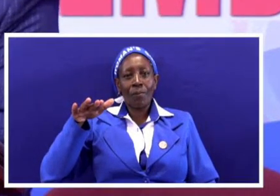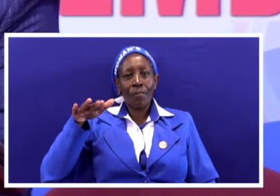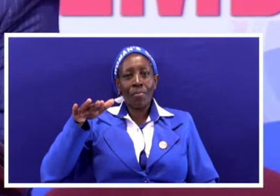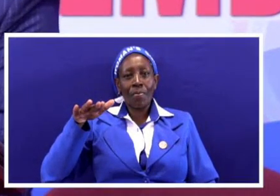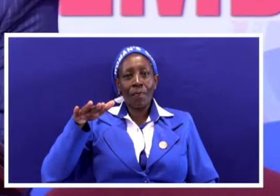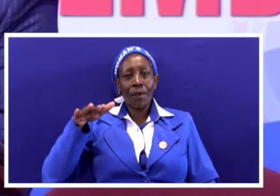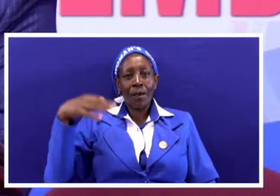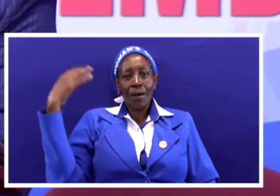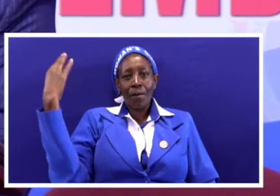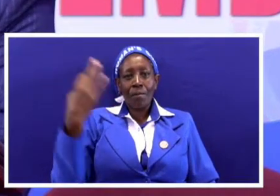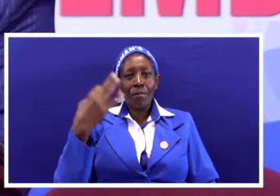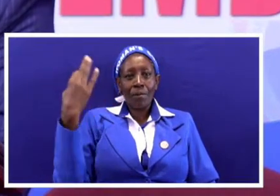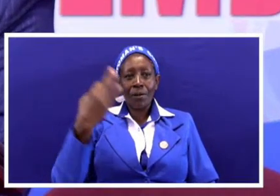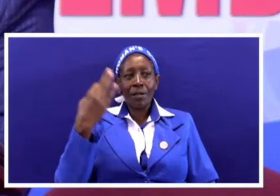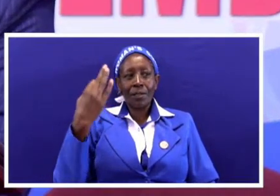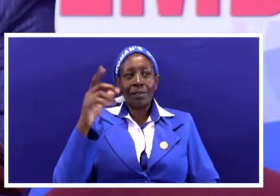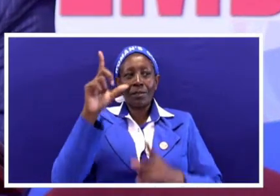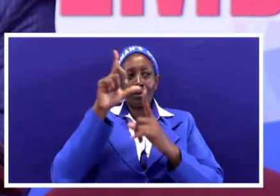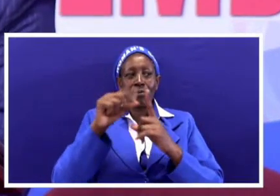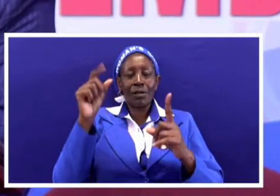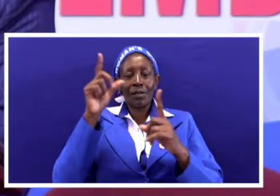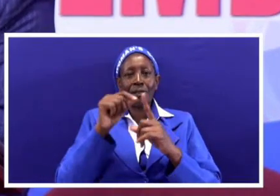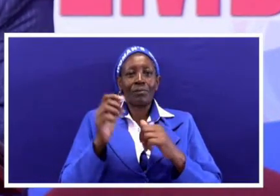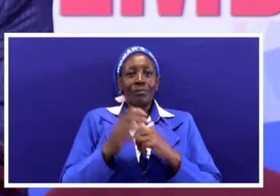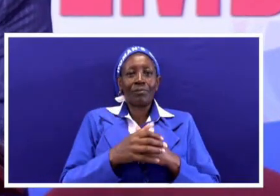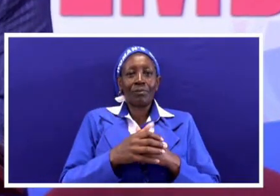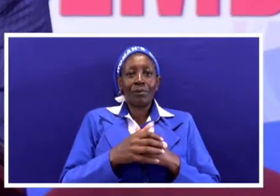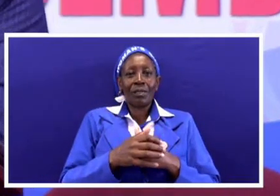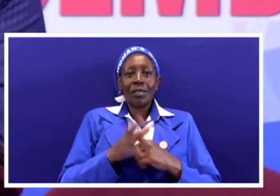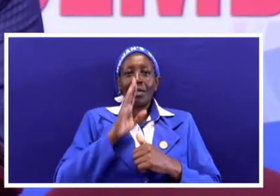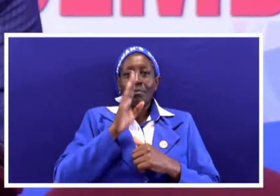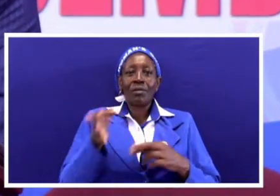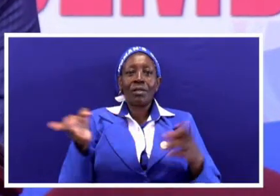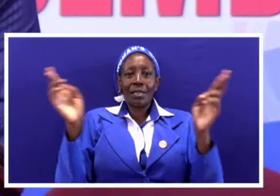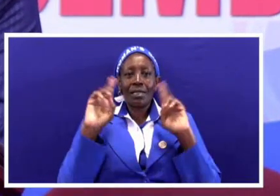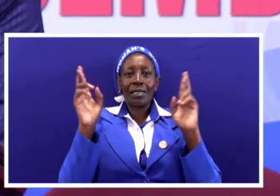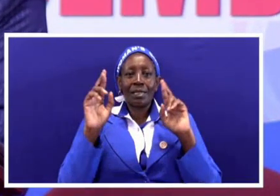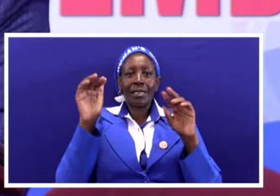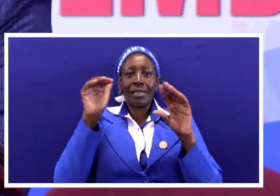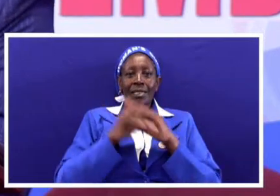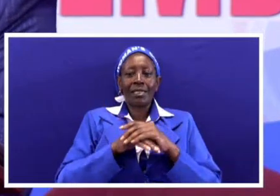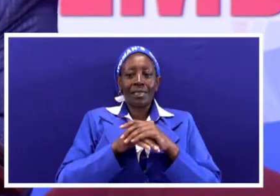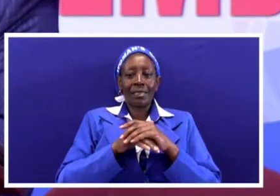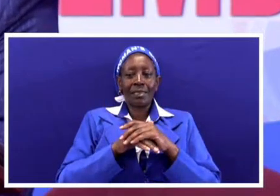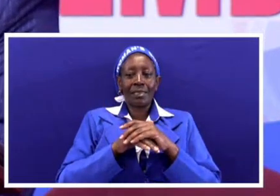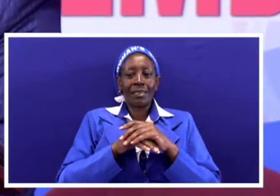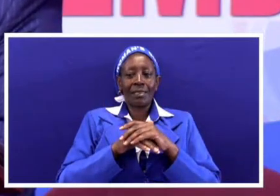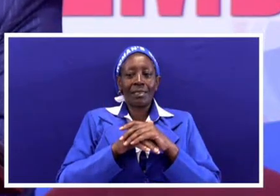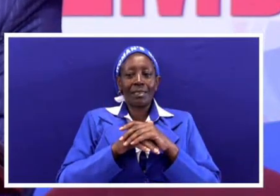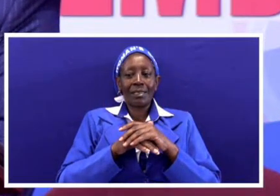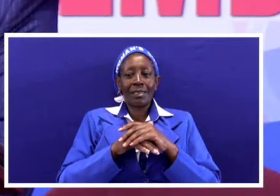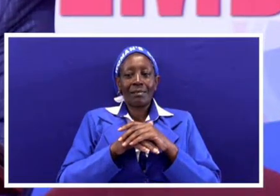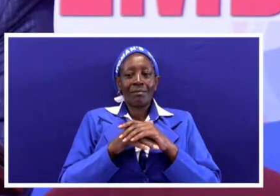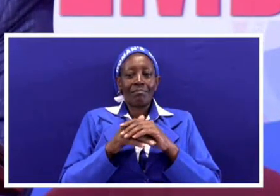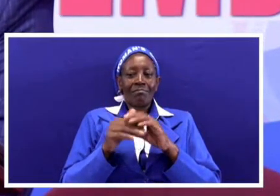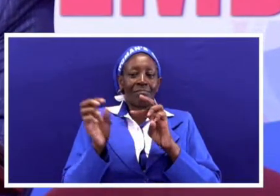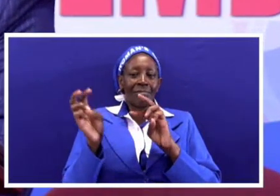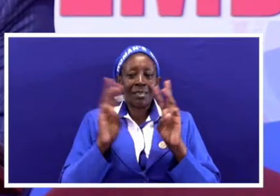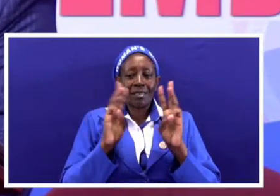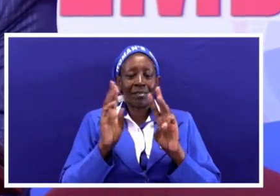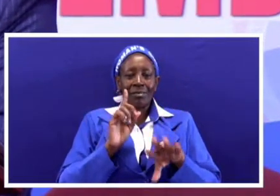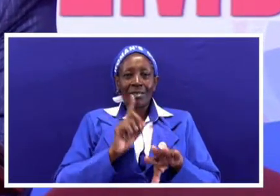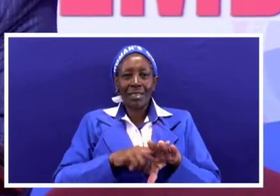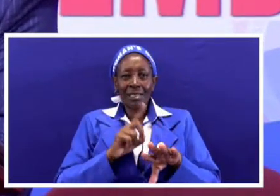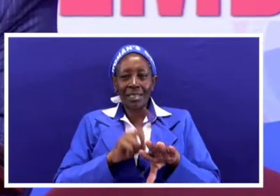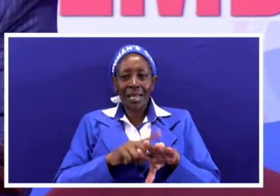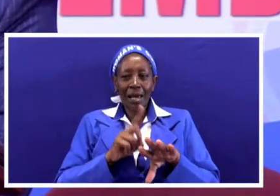Preach the word. Be ready in season and out of season.